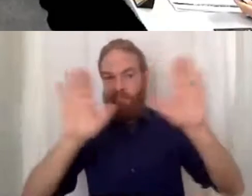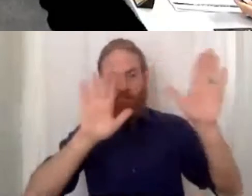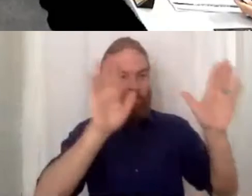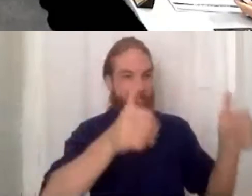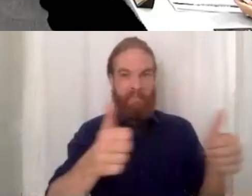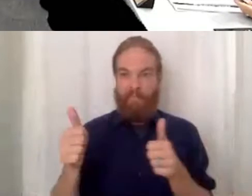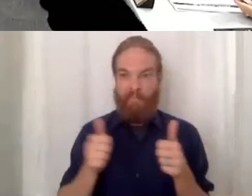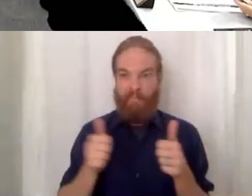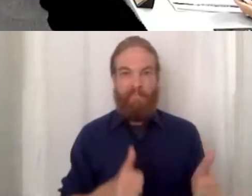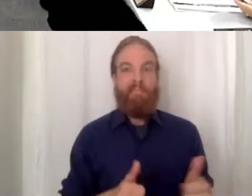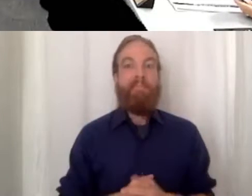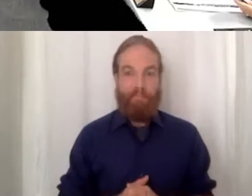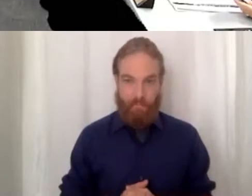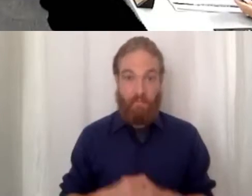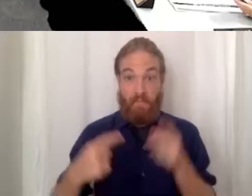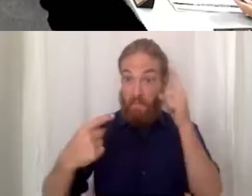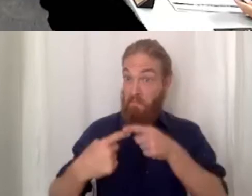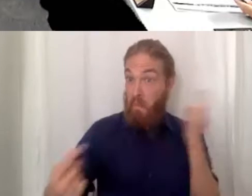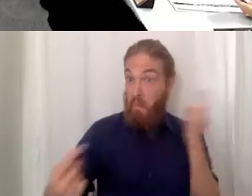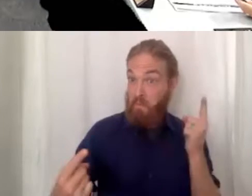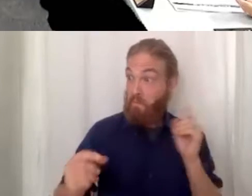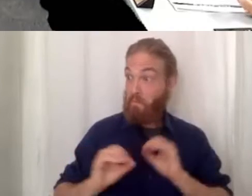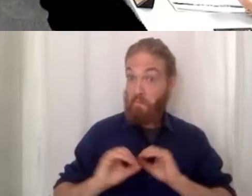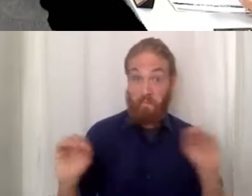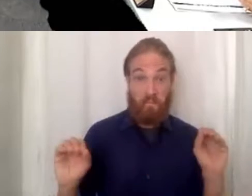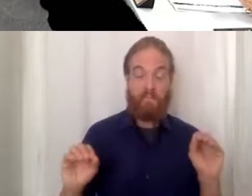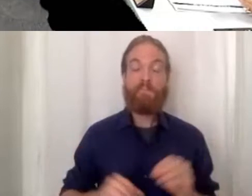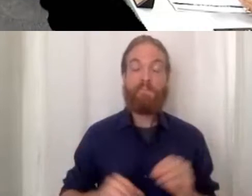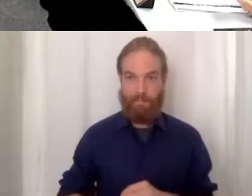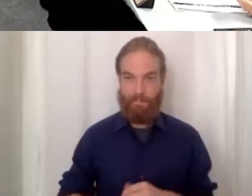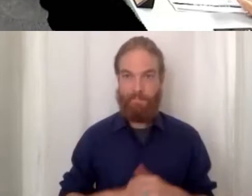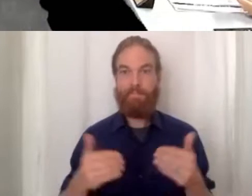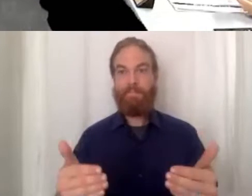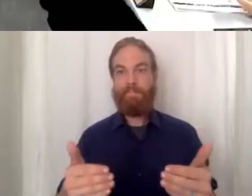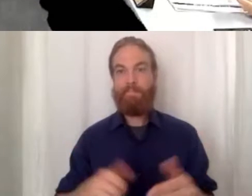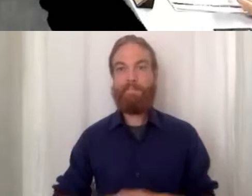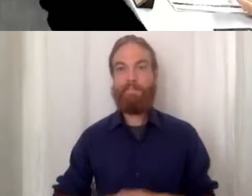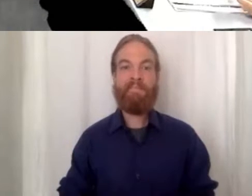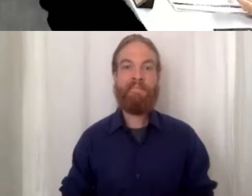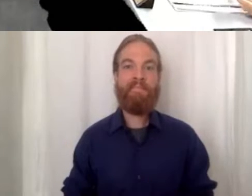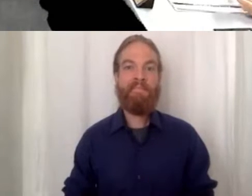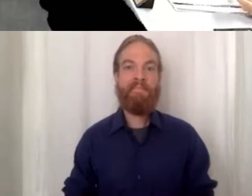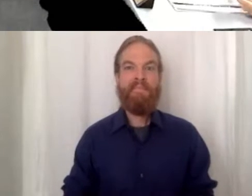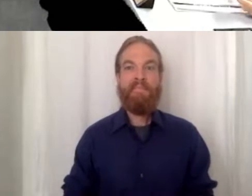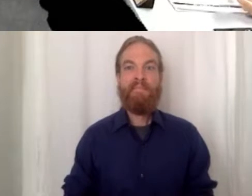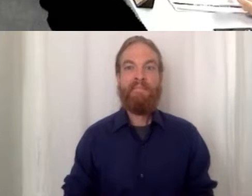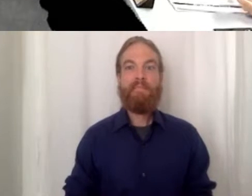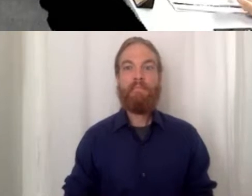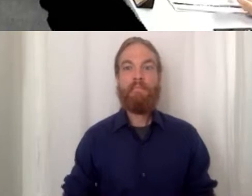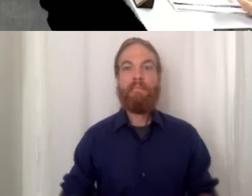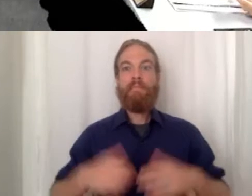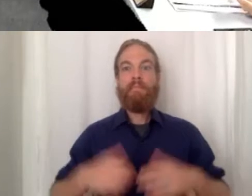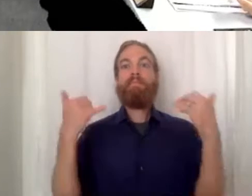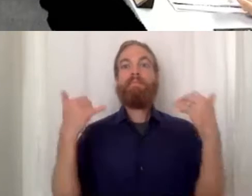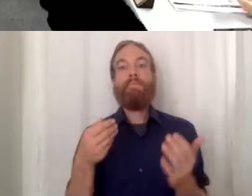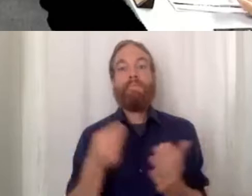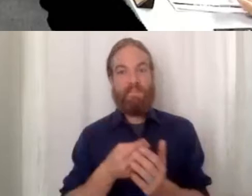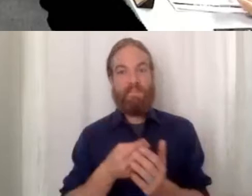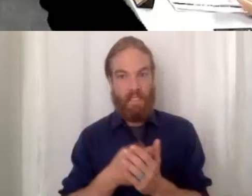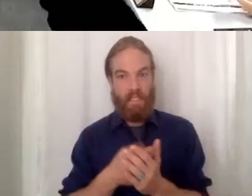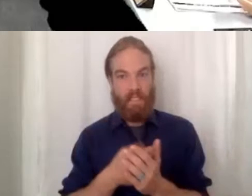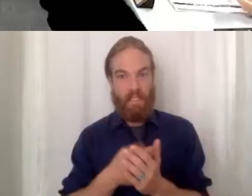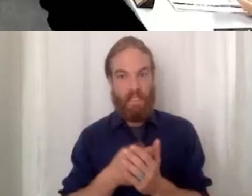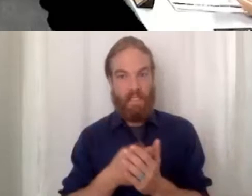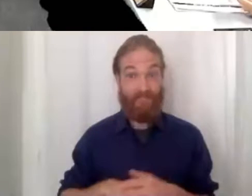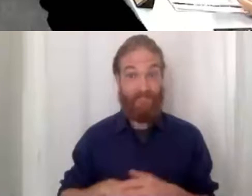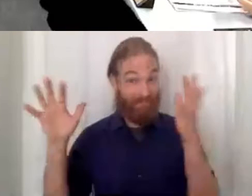Okay. Moving swiftly along, we're to finance and budget already. And that's Lori and